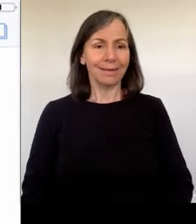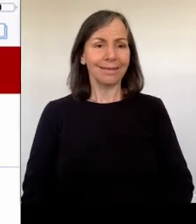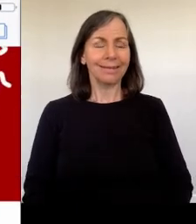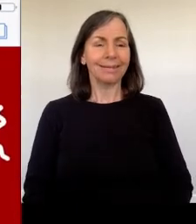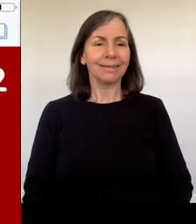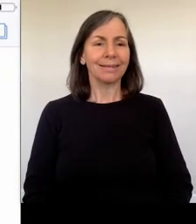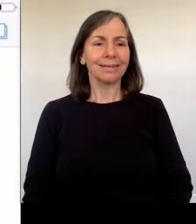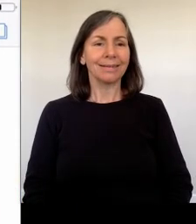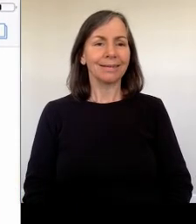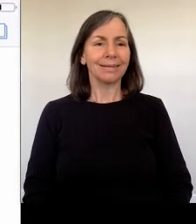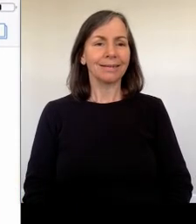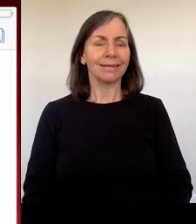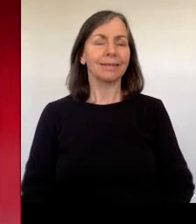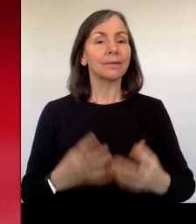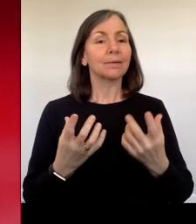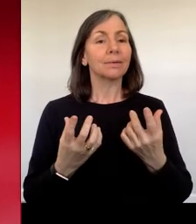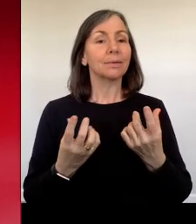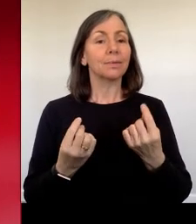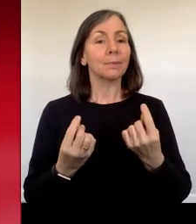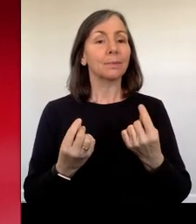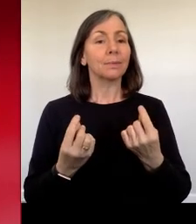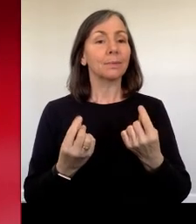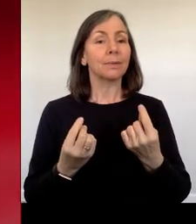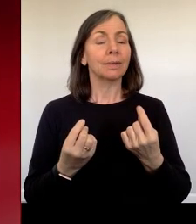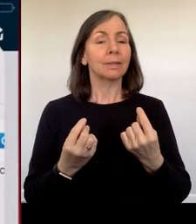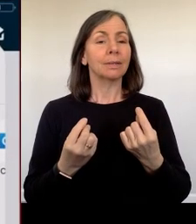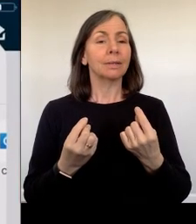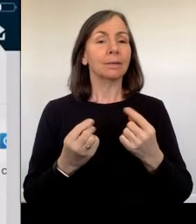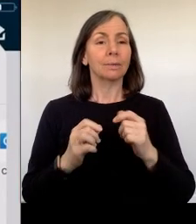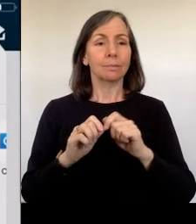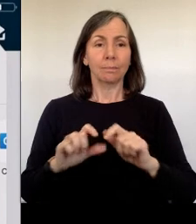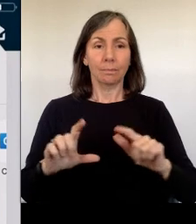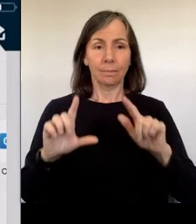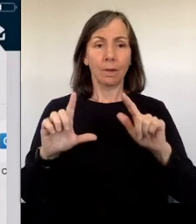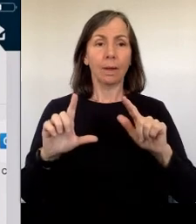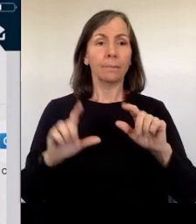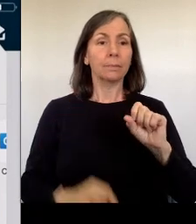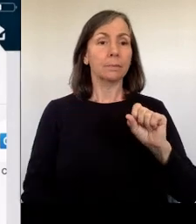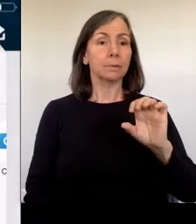you are going to go back to Schoology